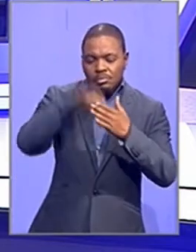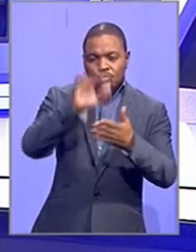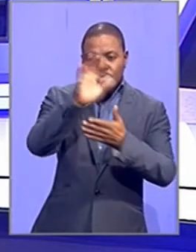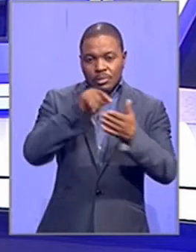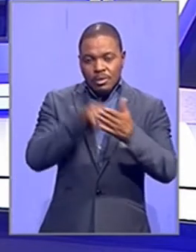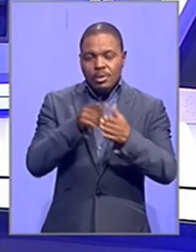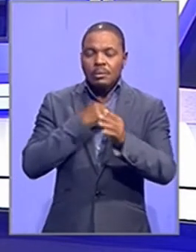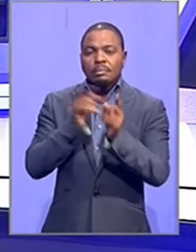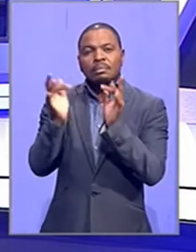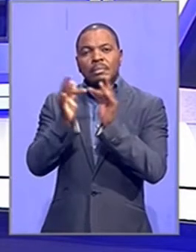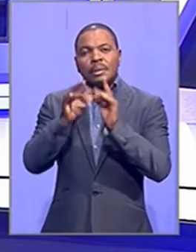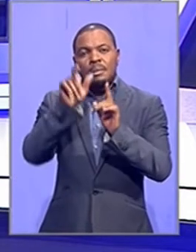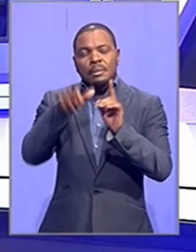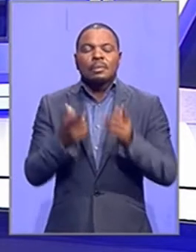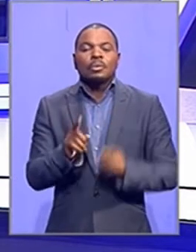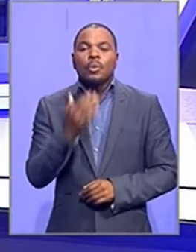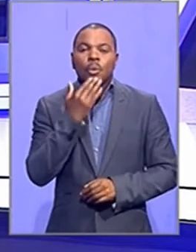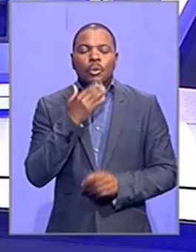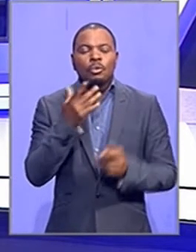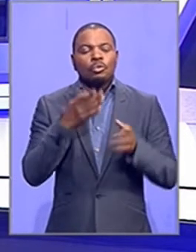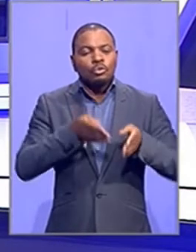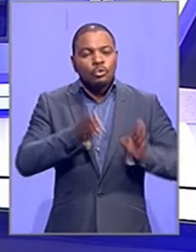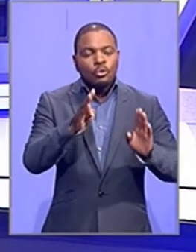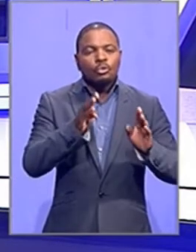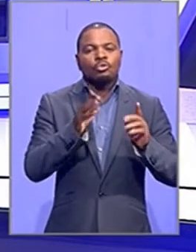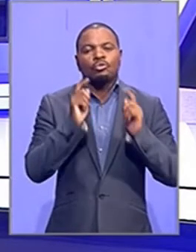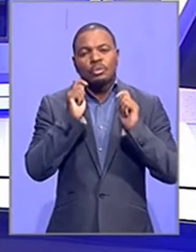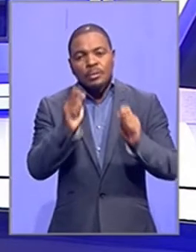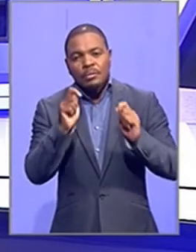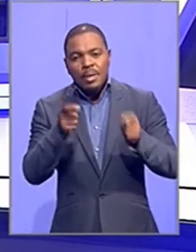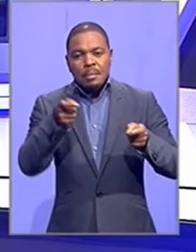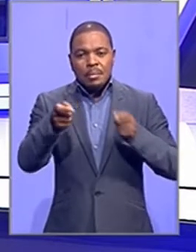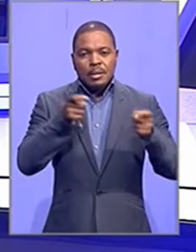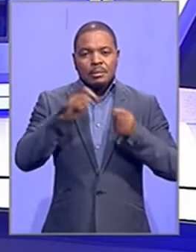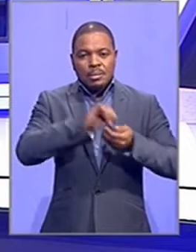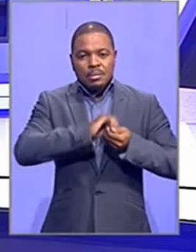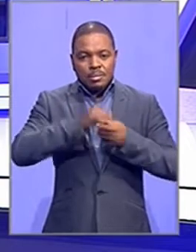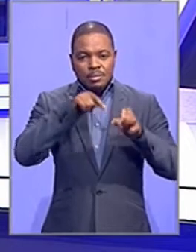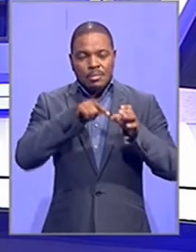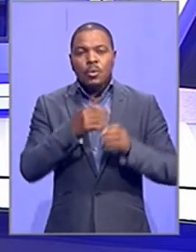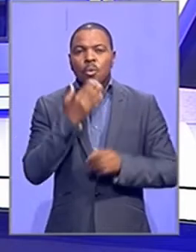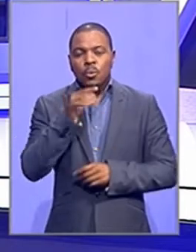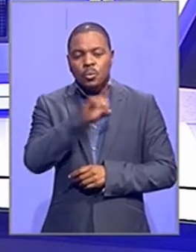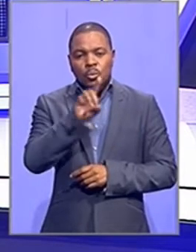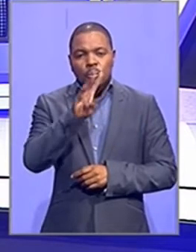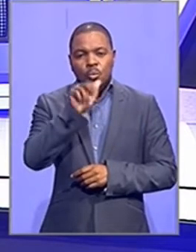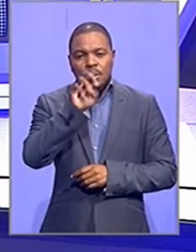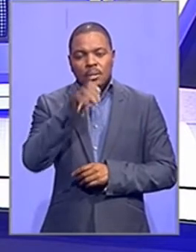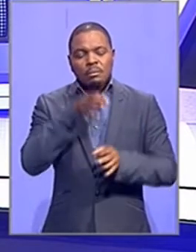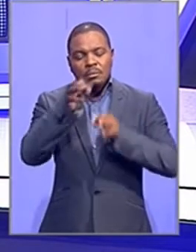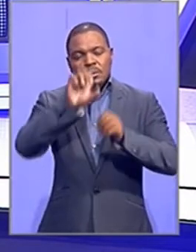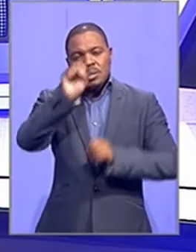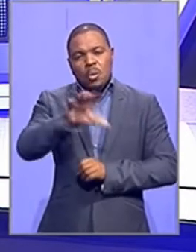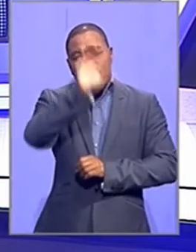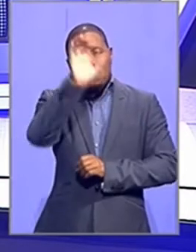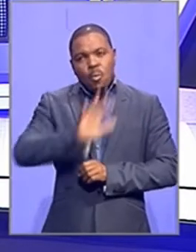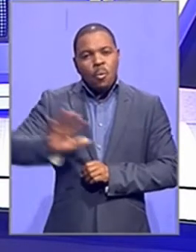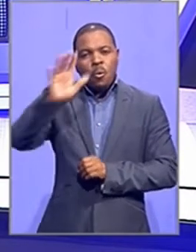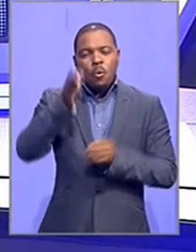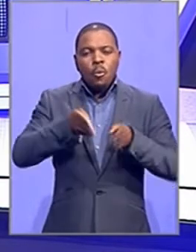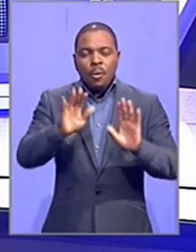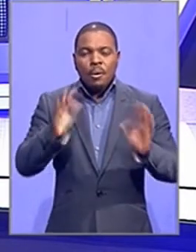le sebueledi sa the Road Traffic Management Coporation Zwane gore thadisetsa maemo mo ditseleng naga ka bophara. Re